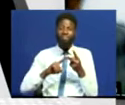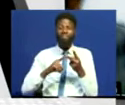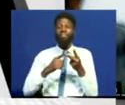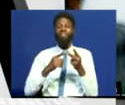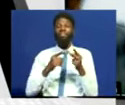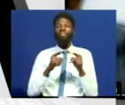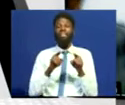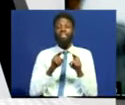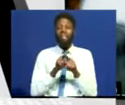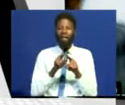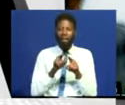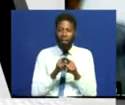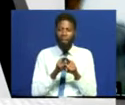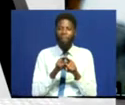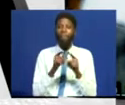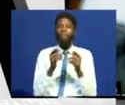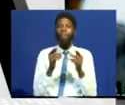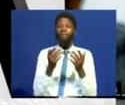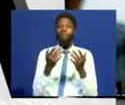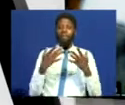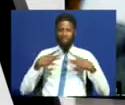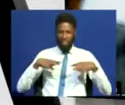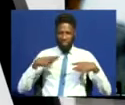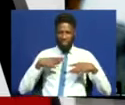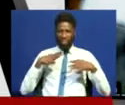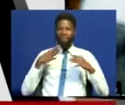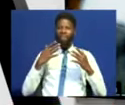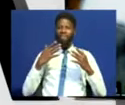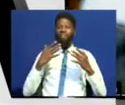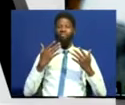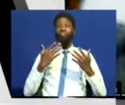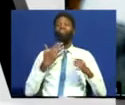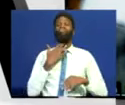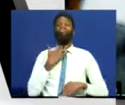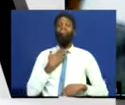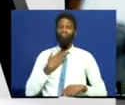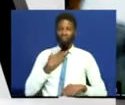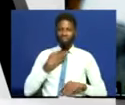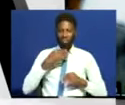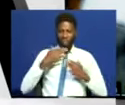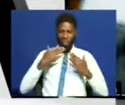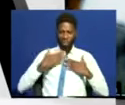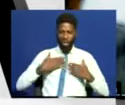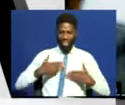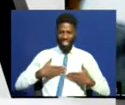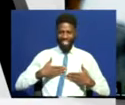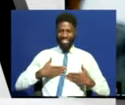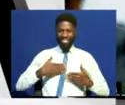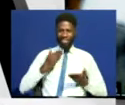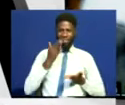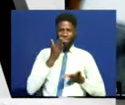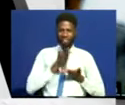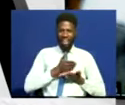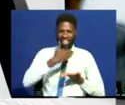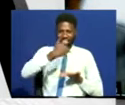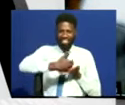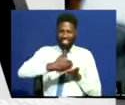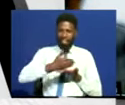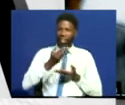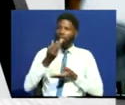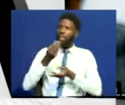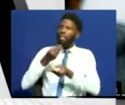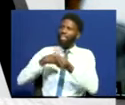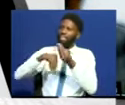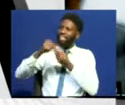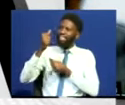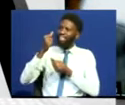and gruesome, organ harvesting of some of these young girls, and of course some of them are men as well. Is there more that meets the eye